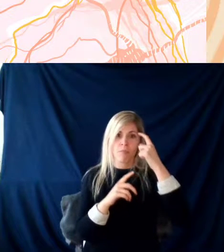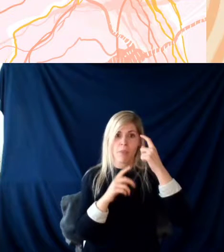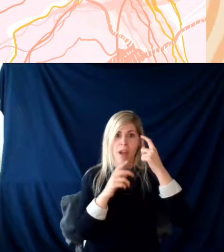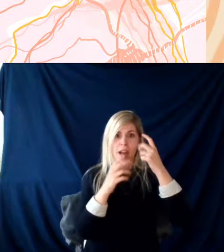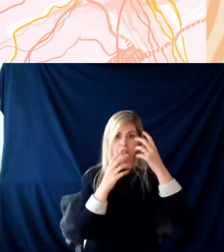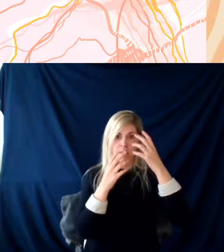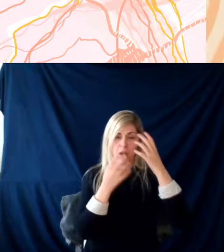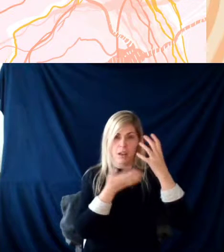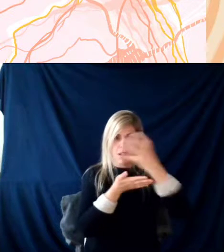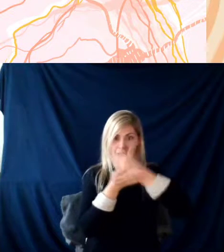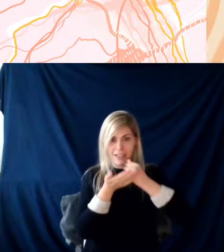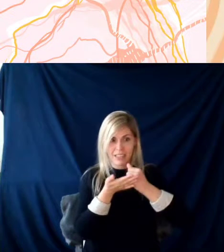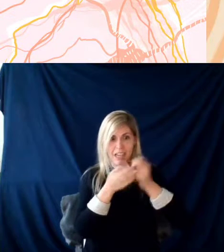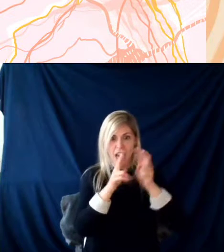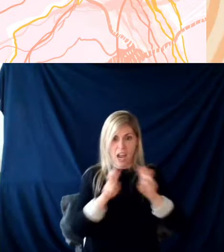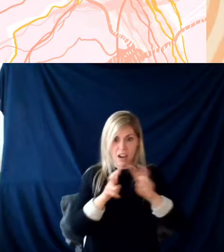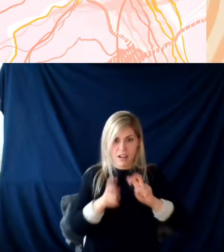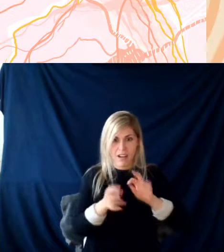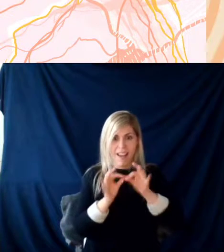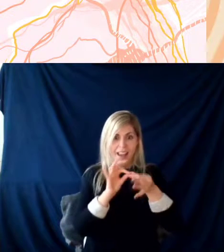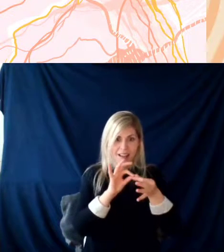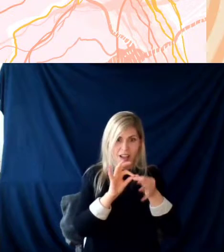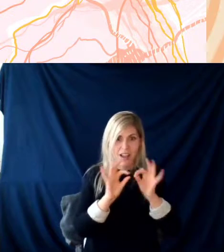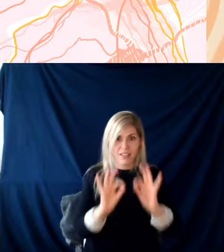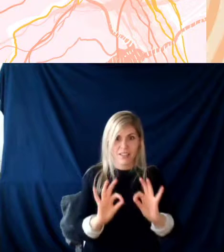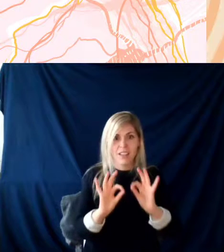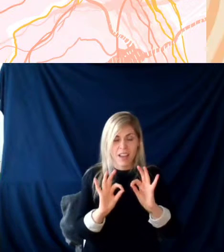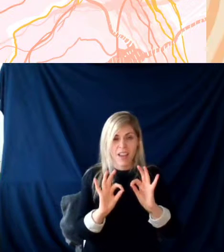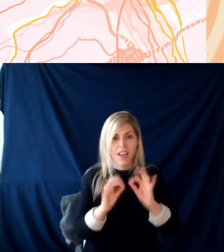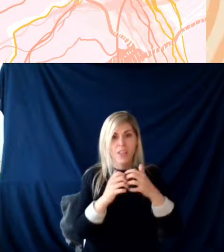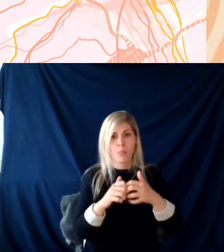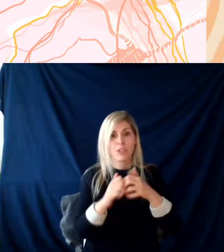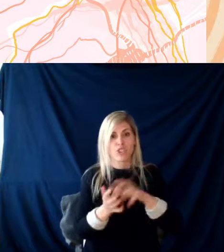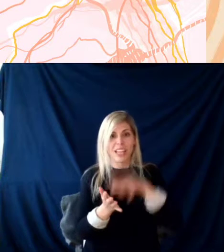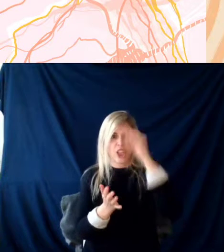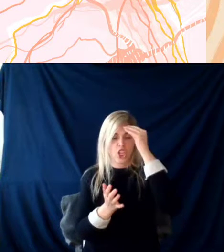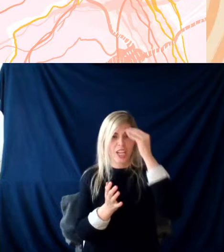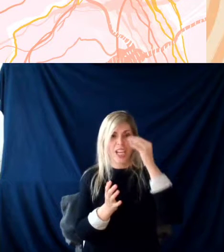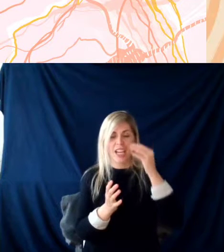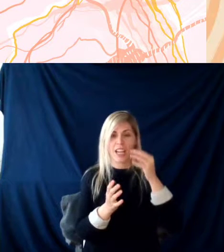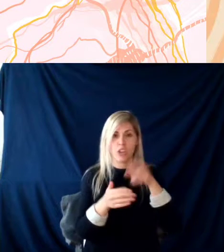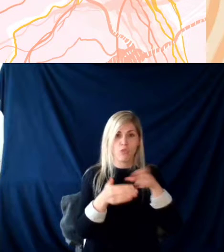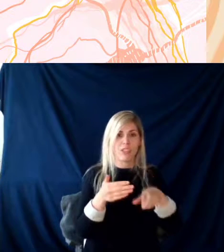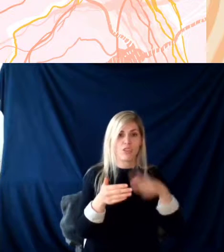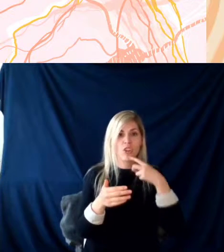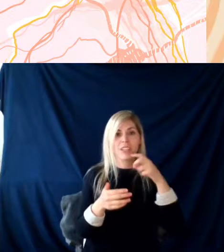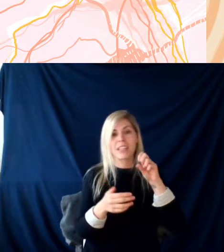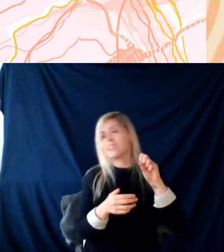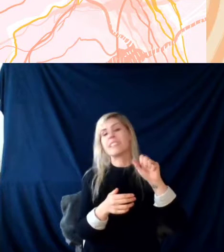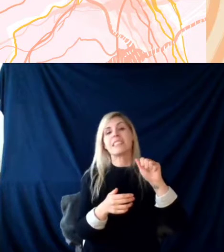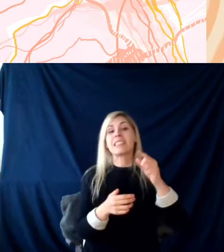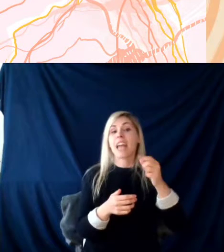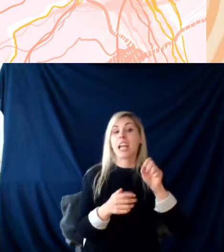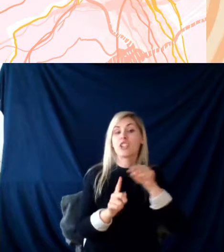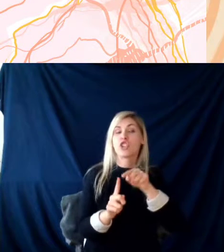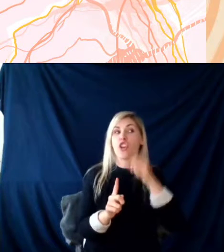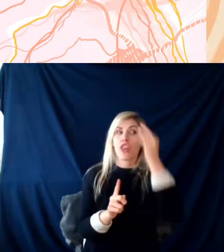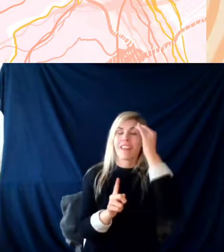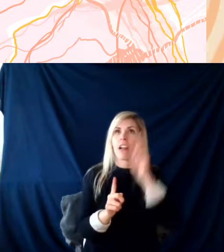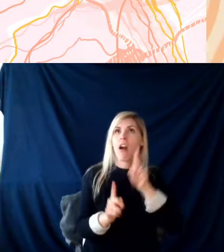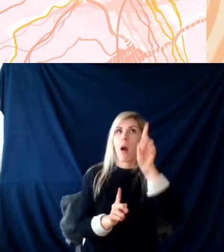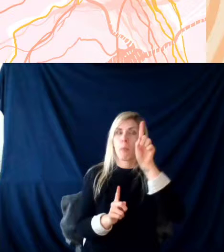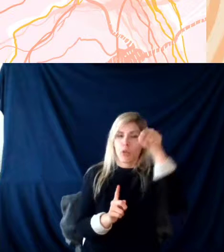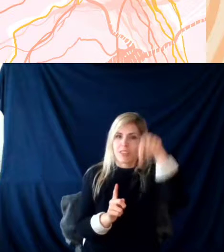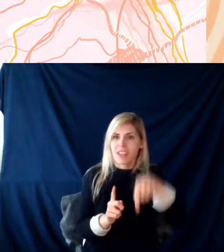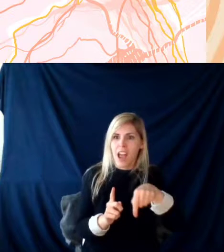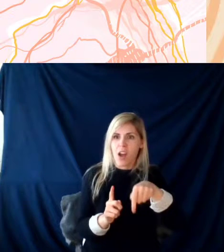crunched and passed through our machine learning, and it says, hey, Nick or Sage is thinking up or Sage is thinking